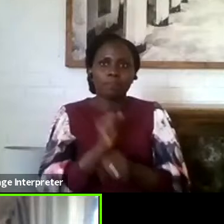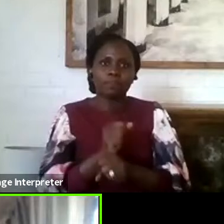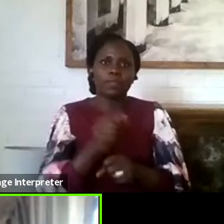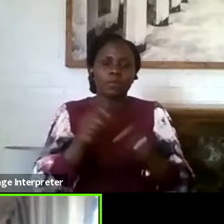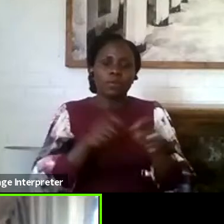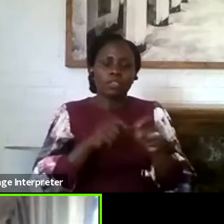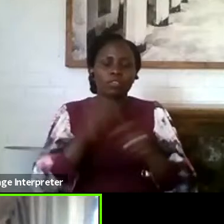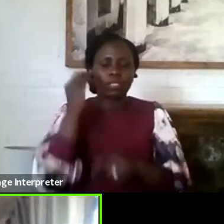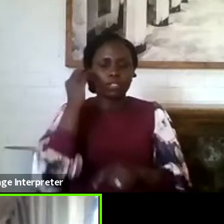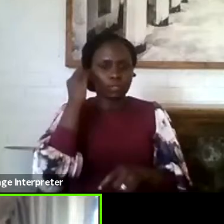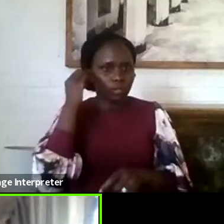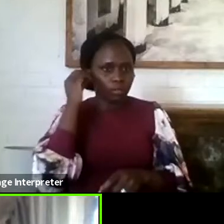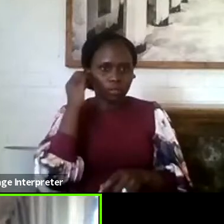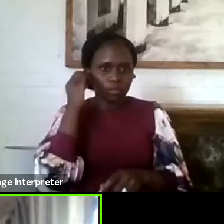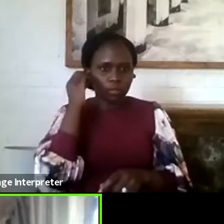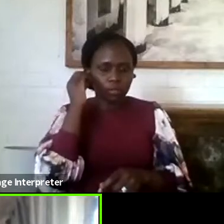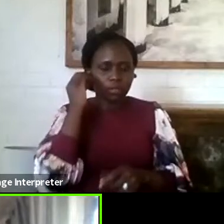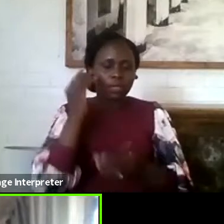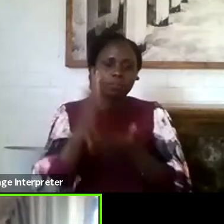said,